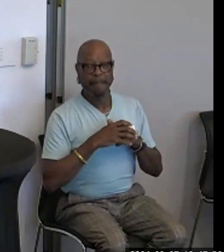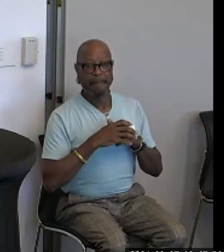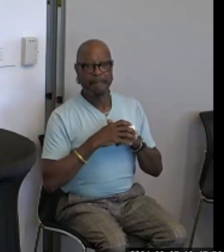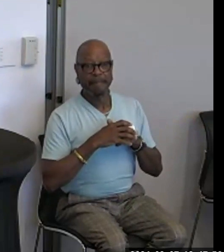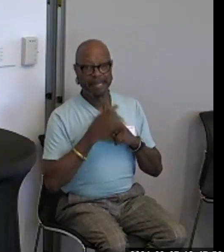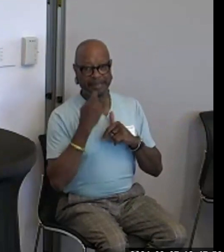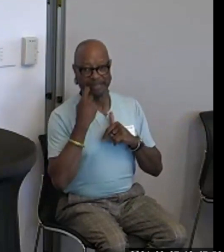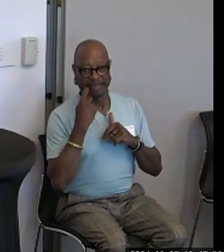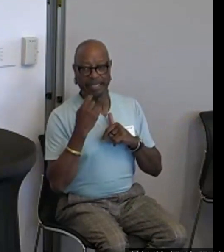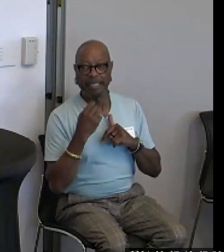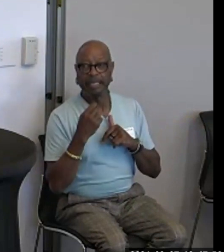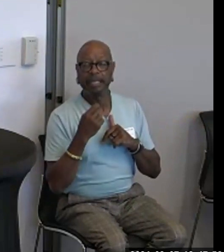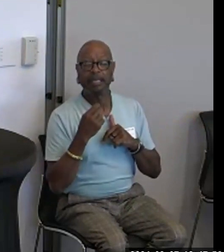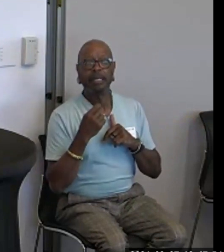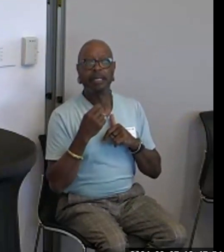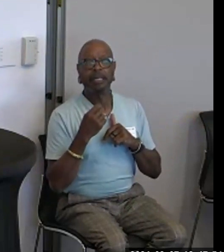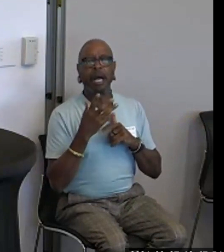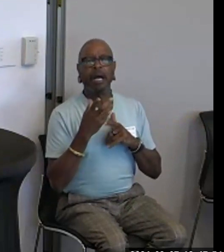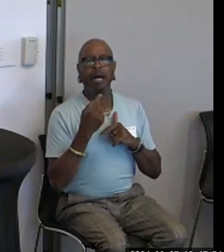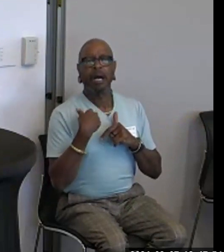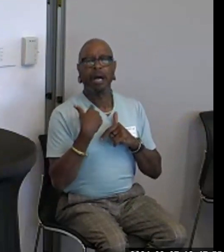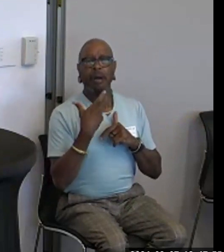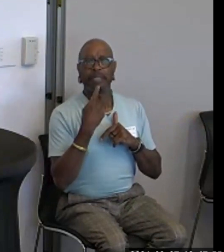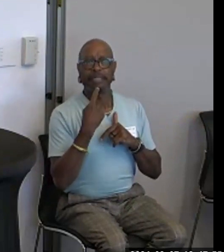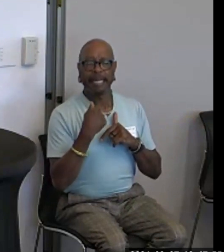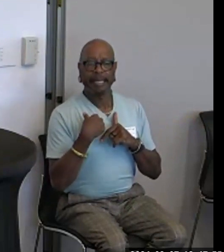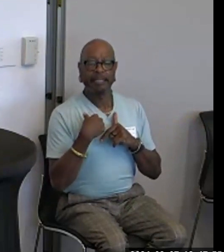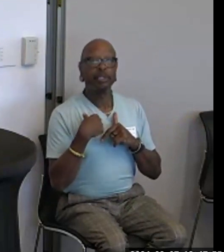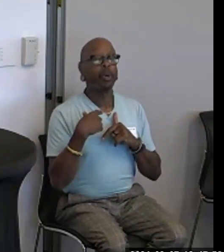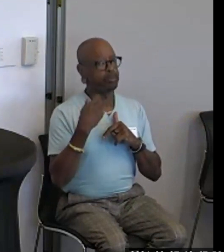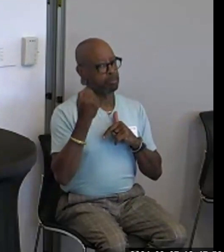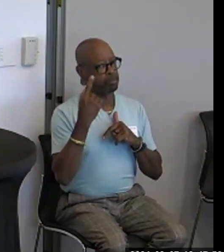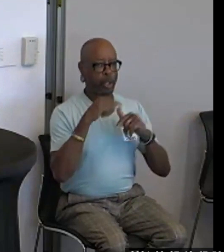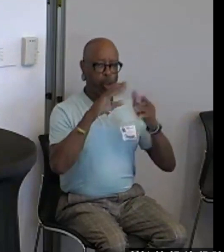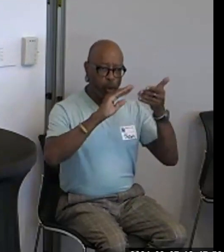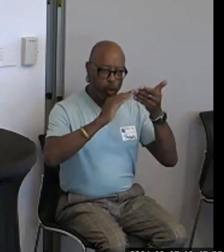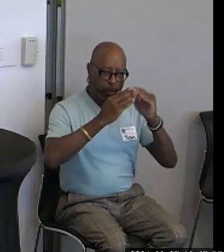us, I want to say, speaking of community,